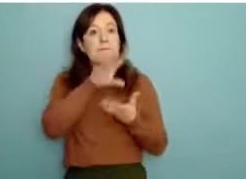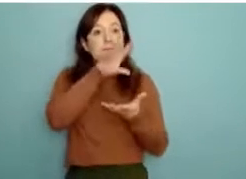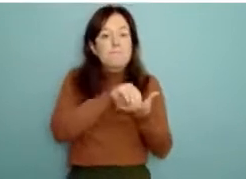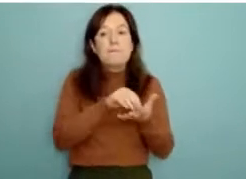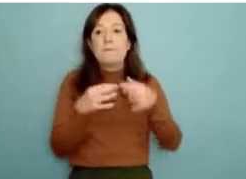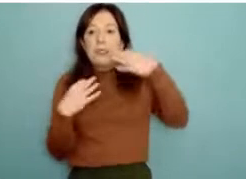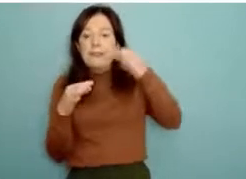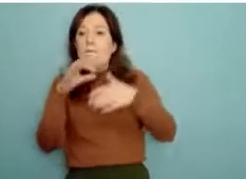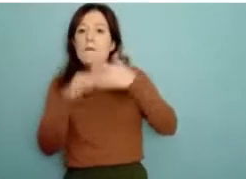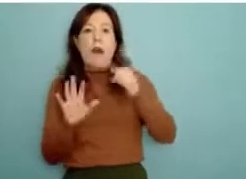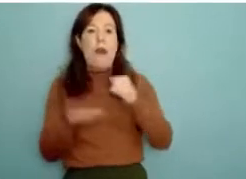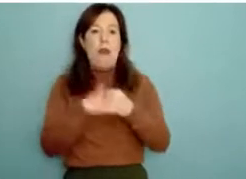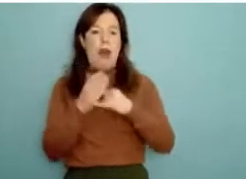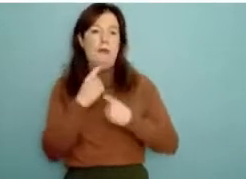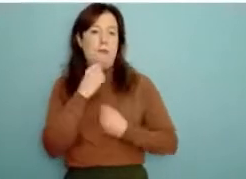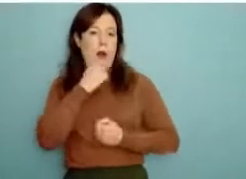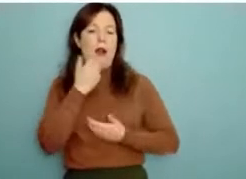on.